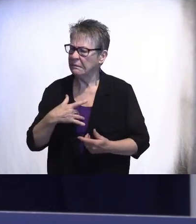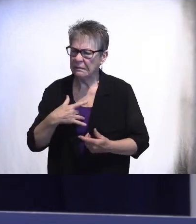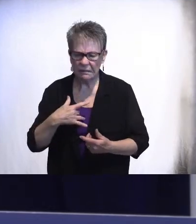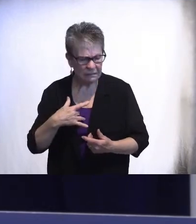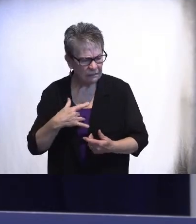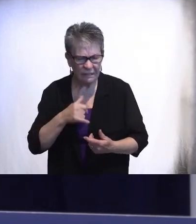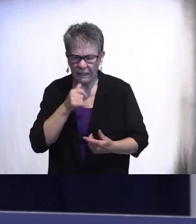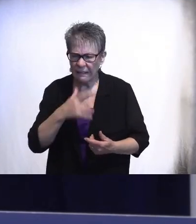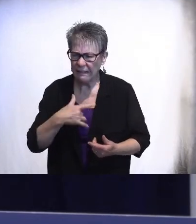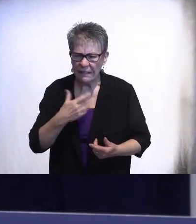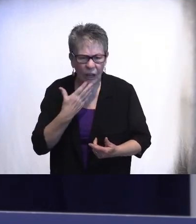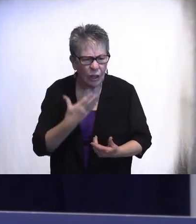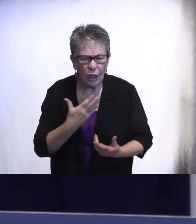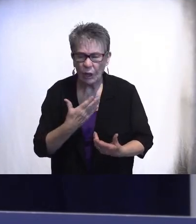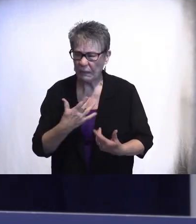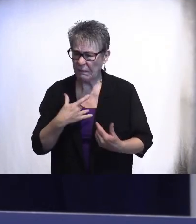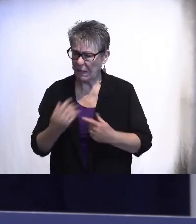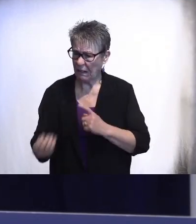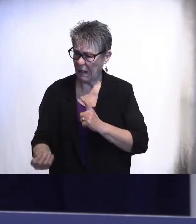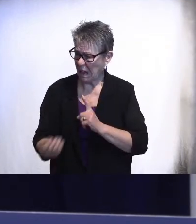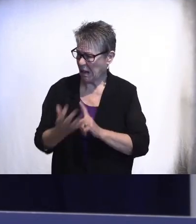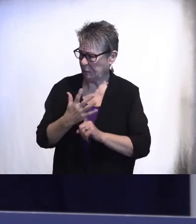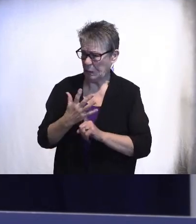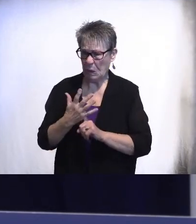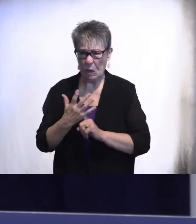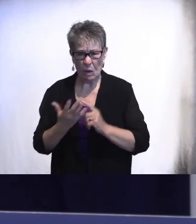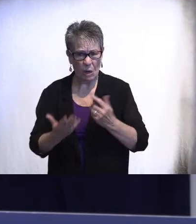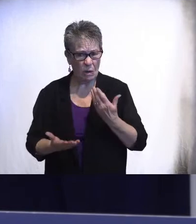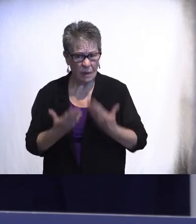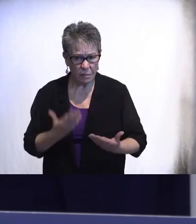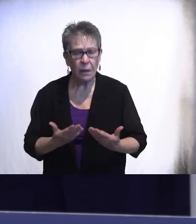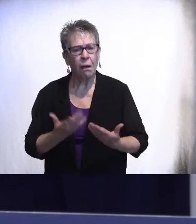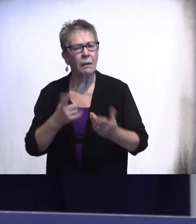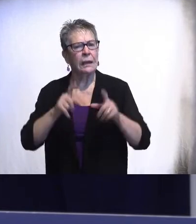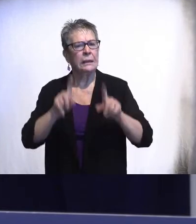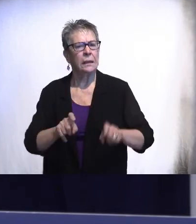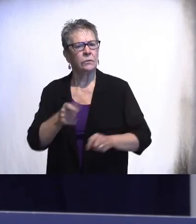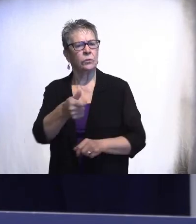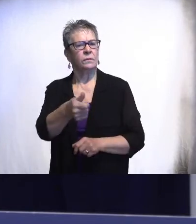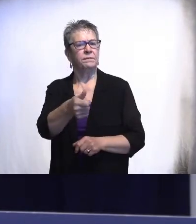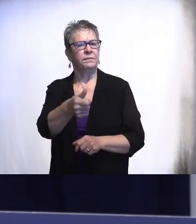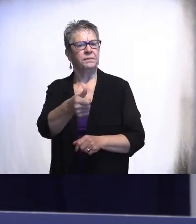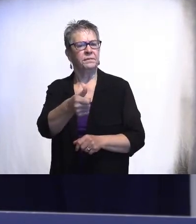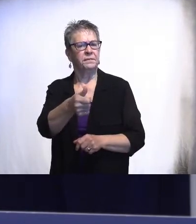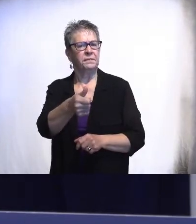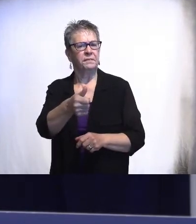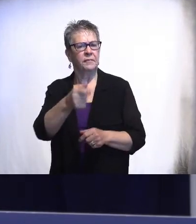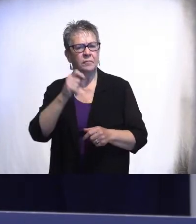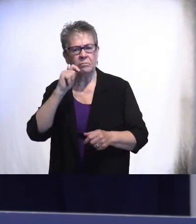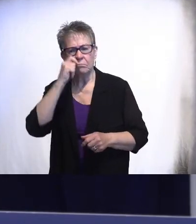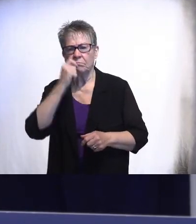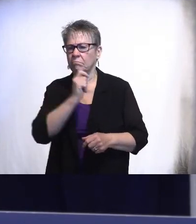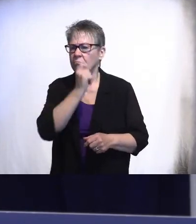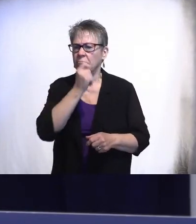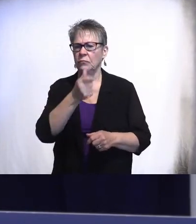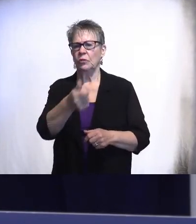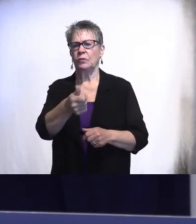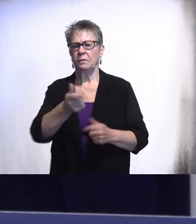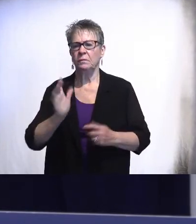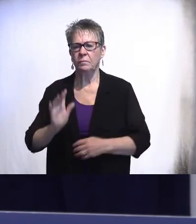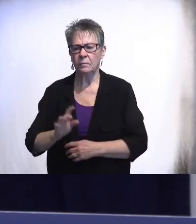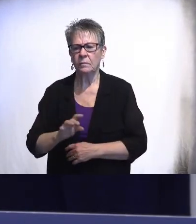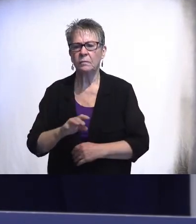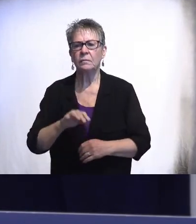exposed. Over 640,000 at-home saliva test kits have been ordered through our